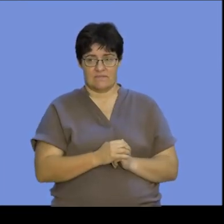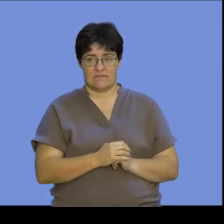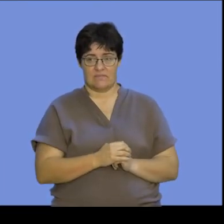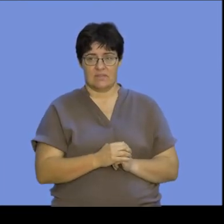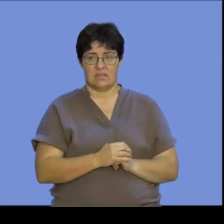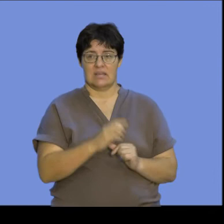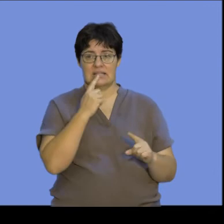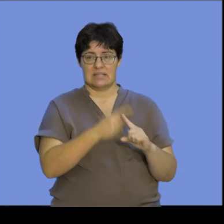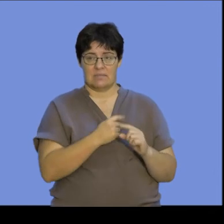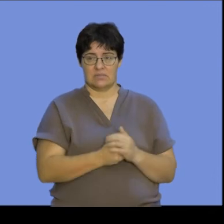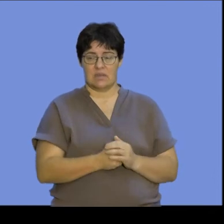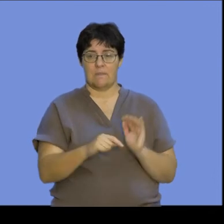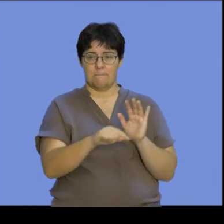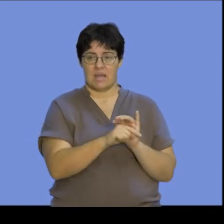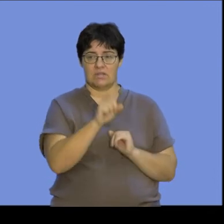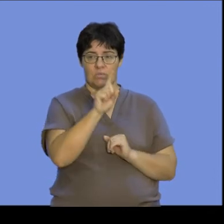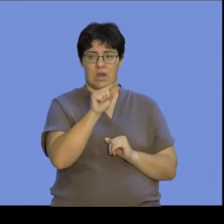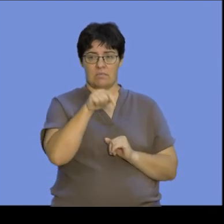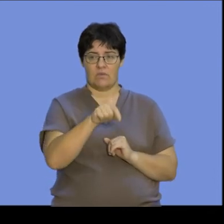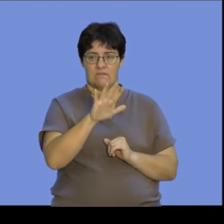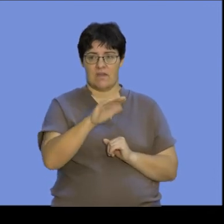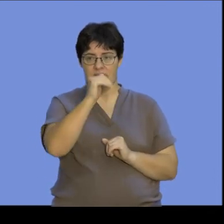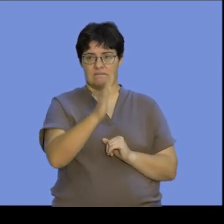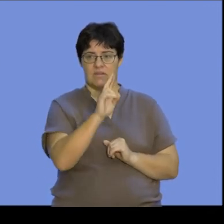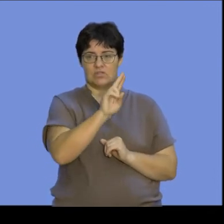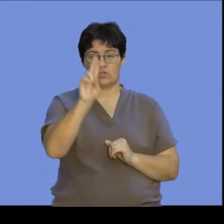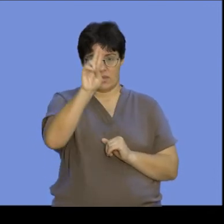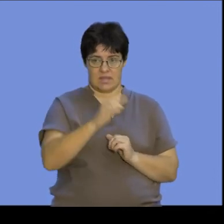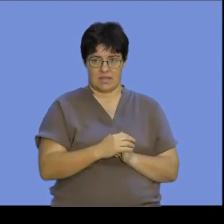times minus 1.5 squared.